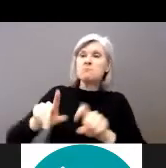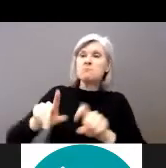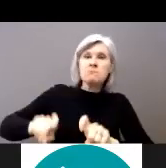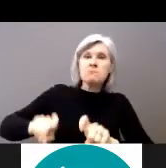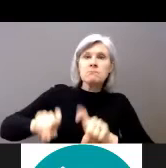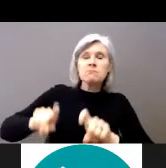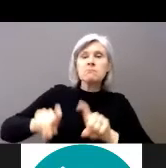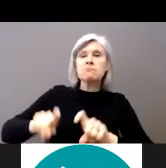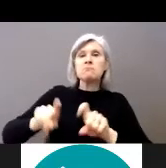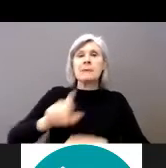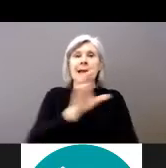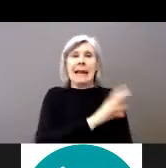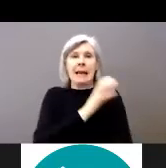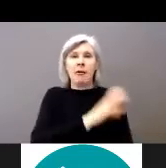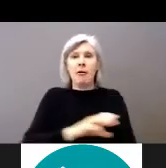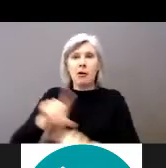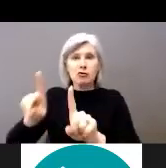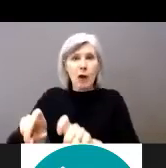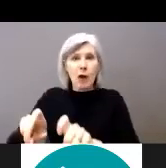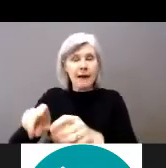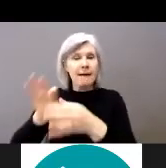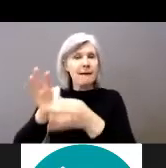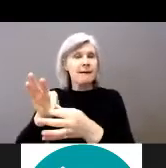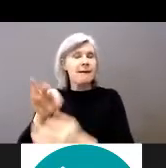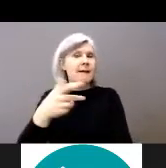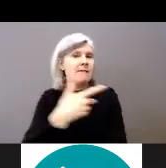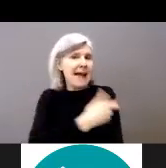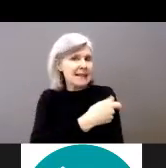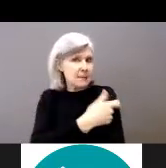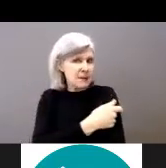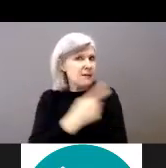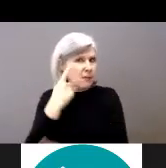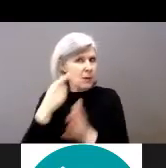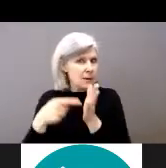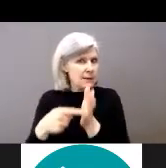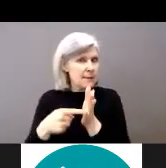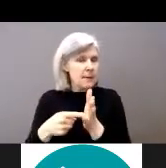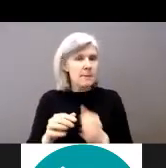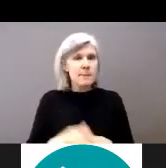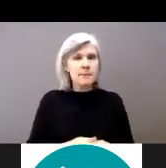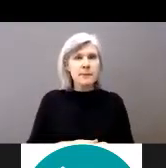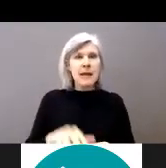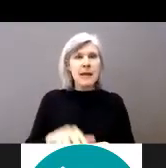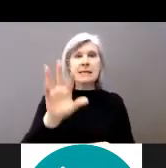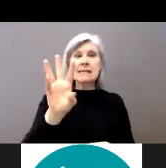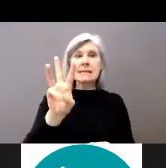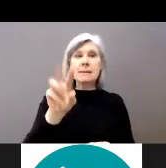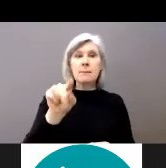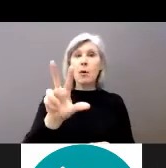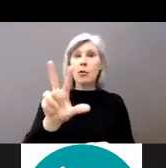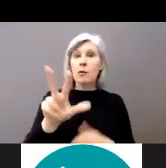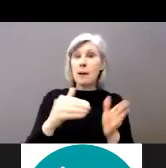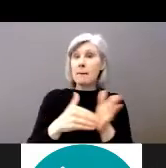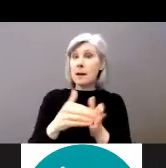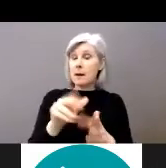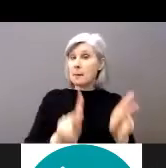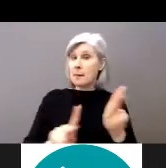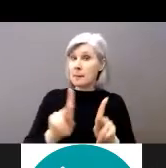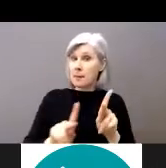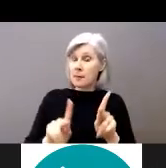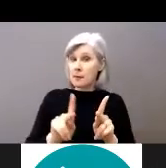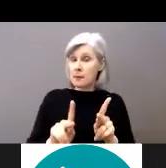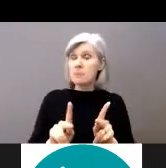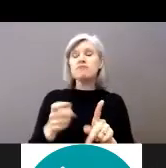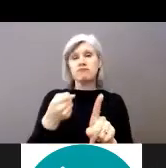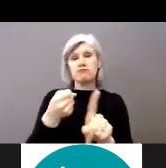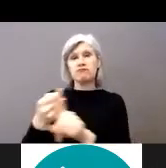trials. We know that 6.3 million cases of older people have experienced depression globally,